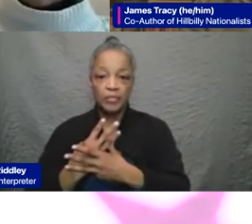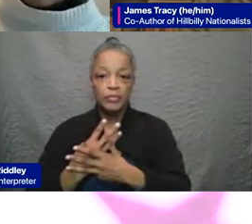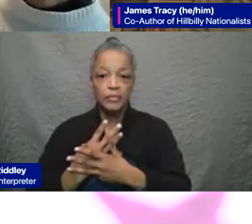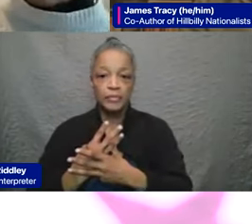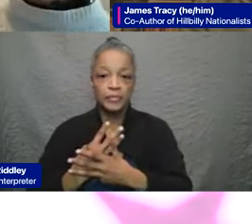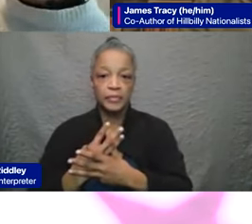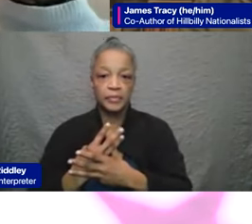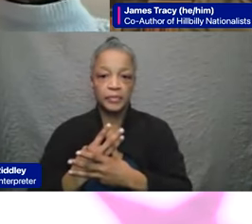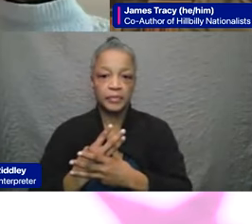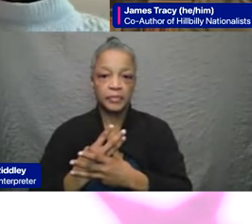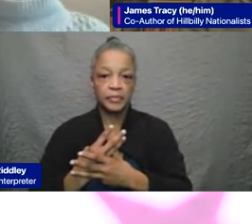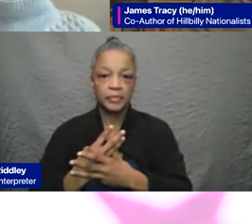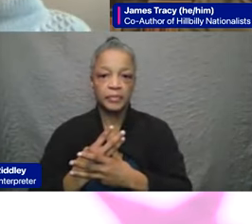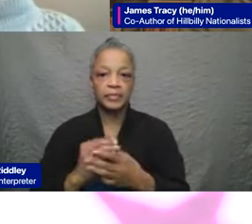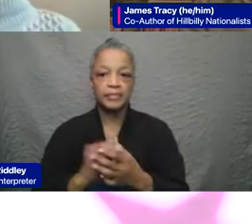I